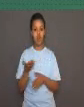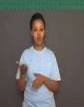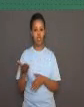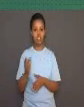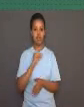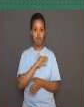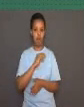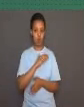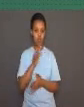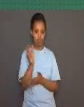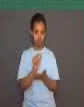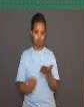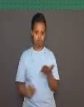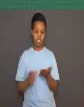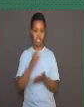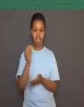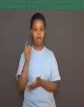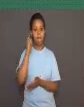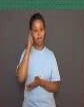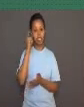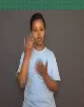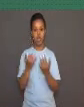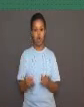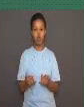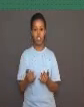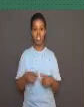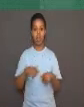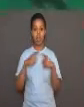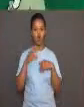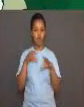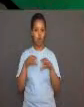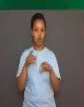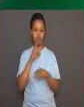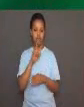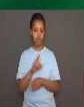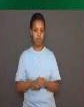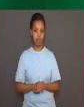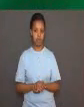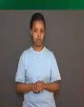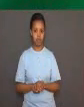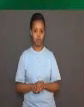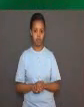of behaviors they might do in order to survive.